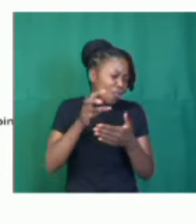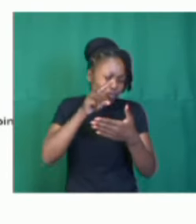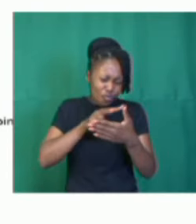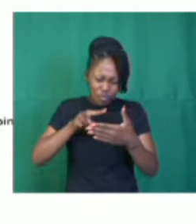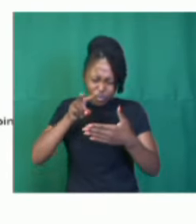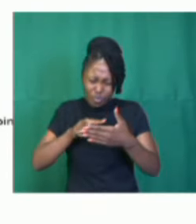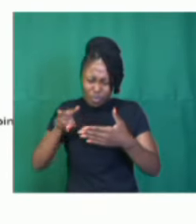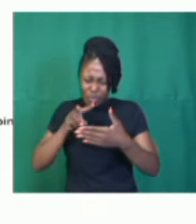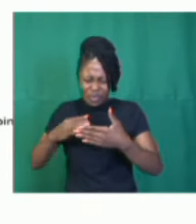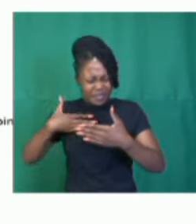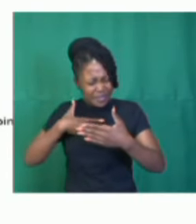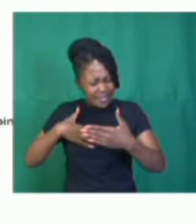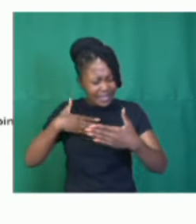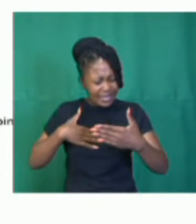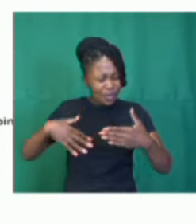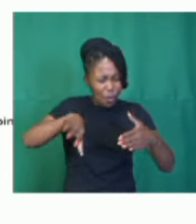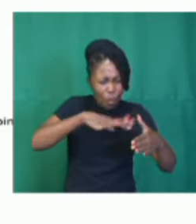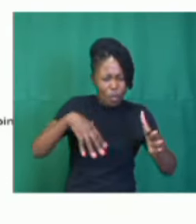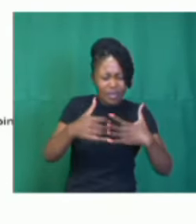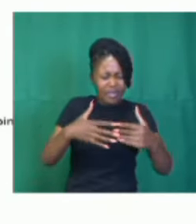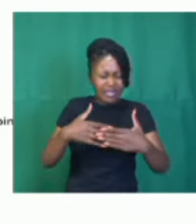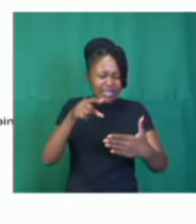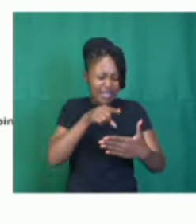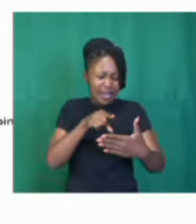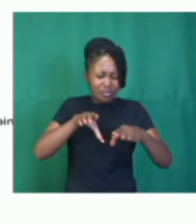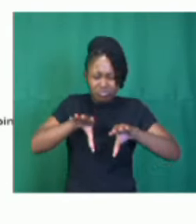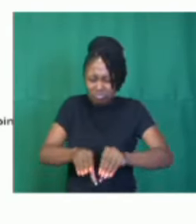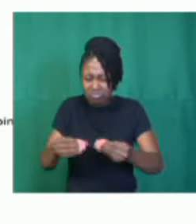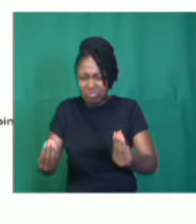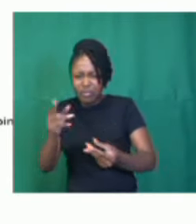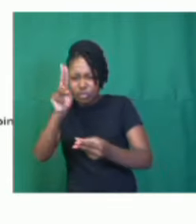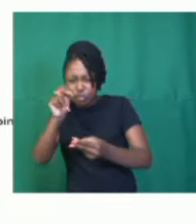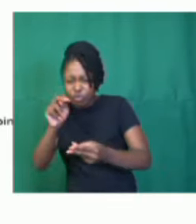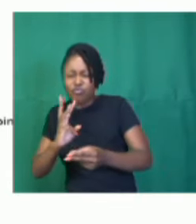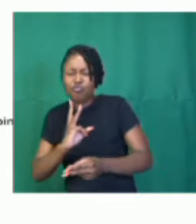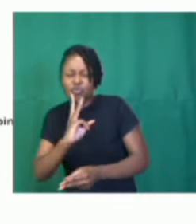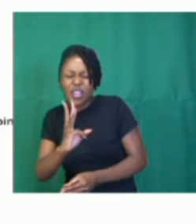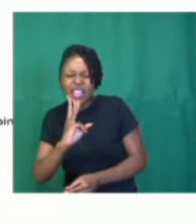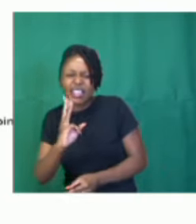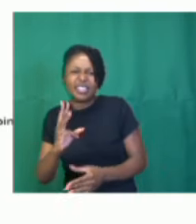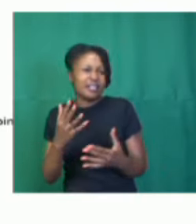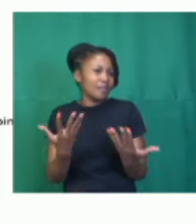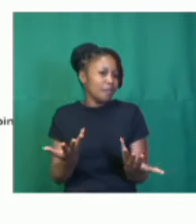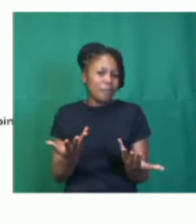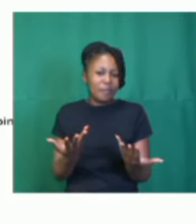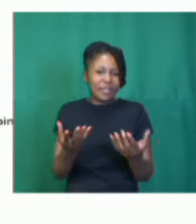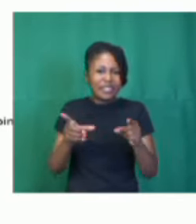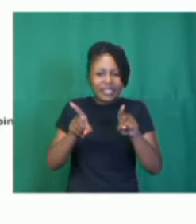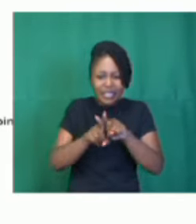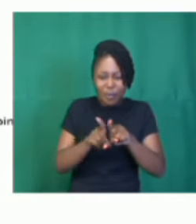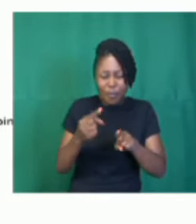able to discover new words, and you are actually able to find yourself being able